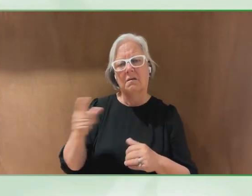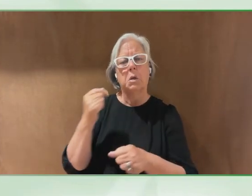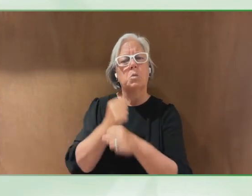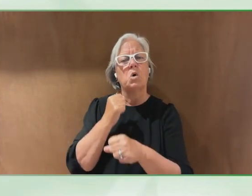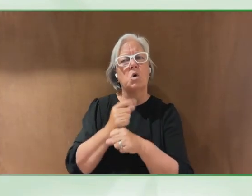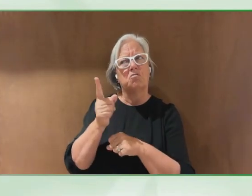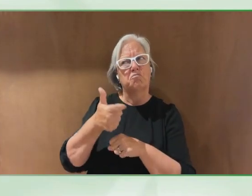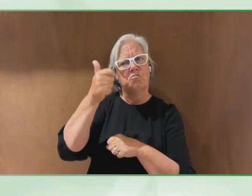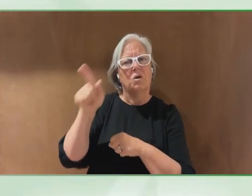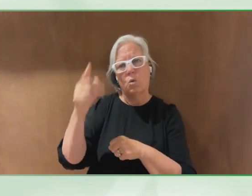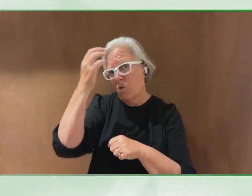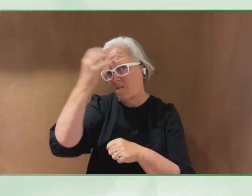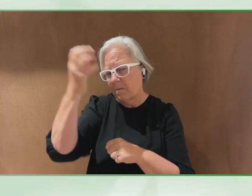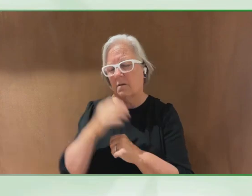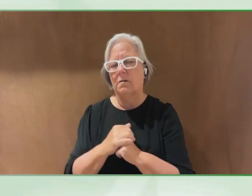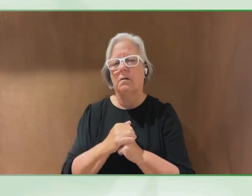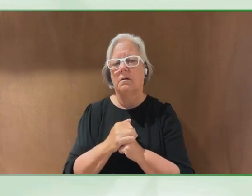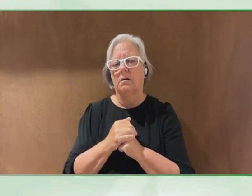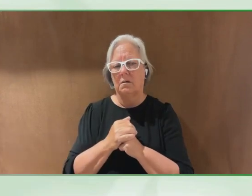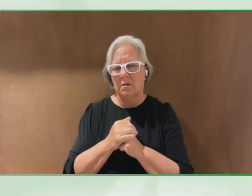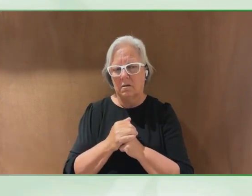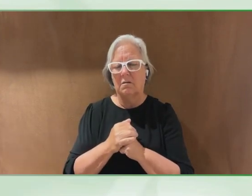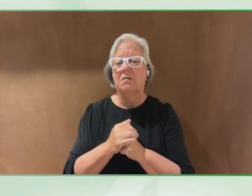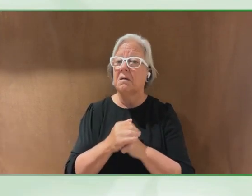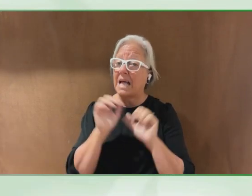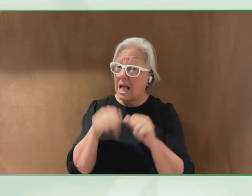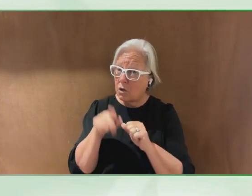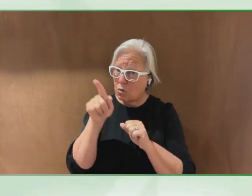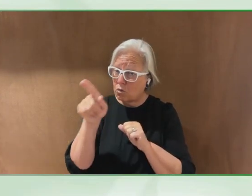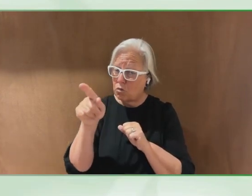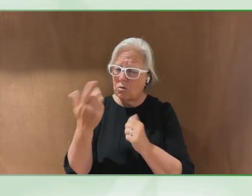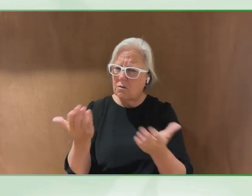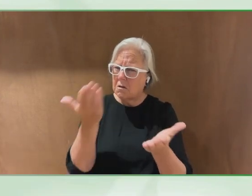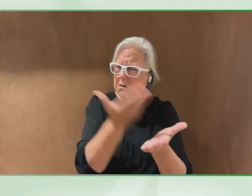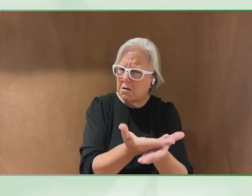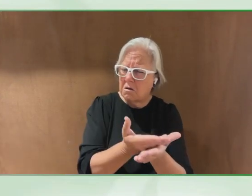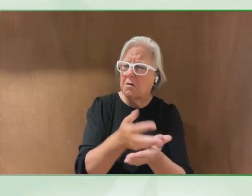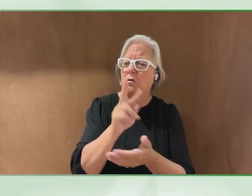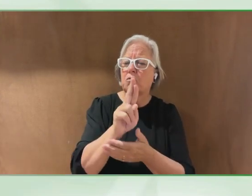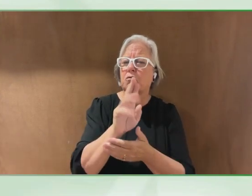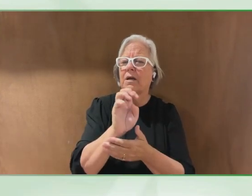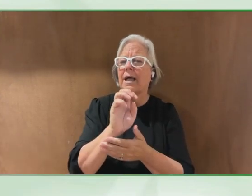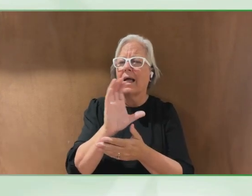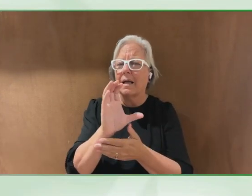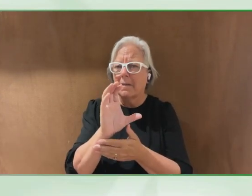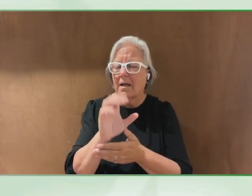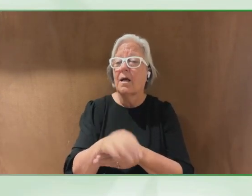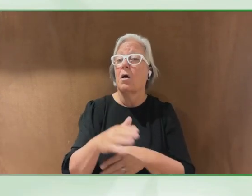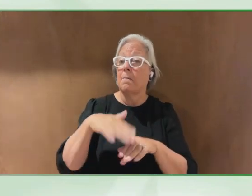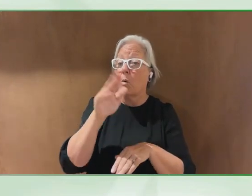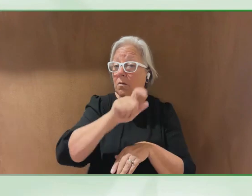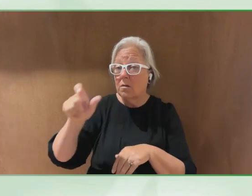you recommend that we get more people with disabilities working